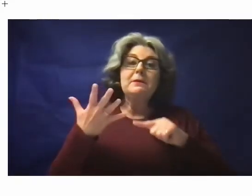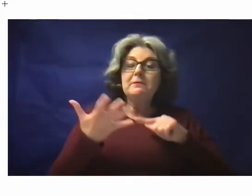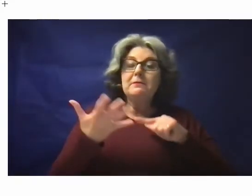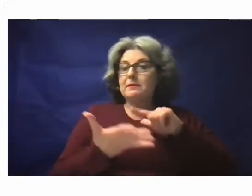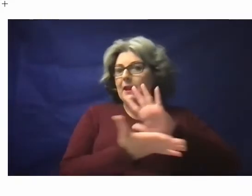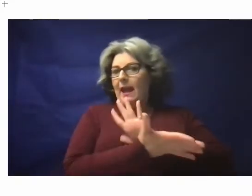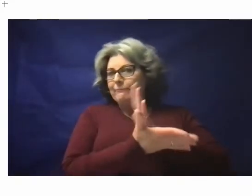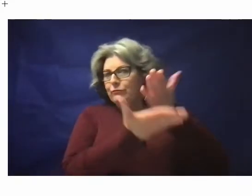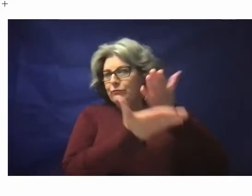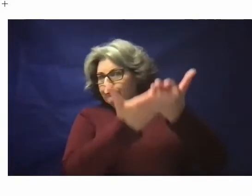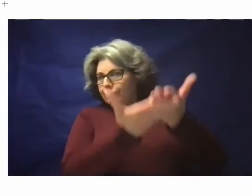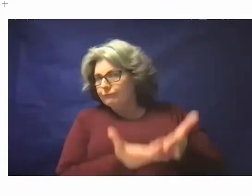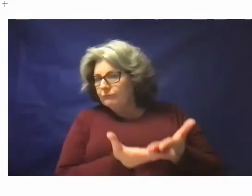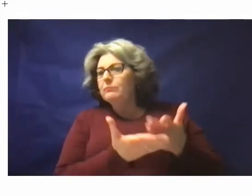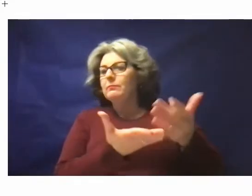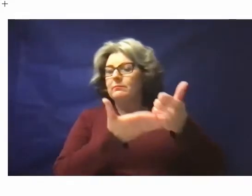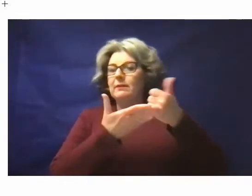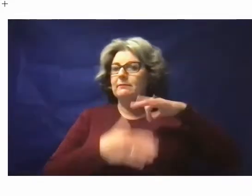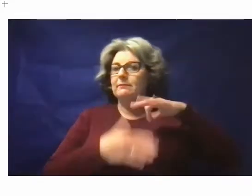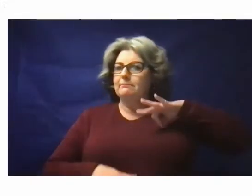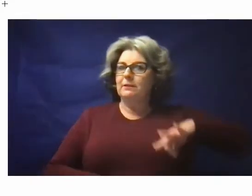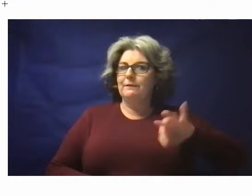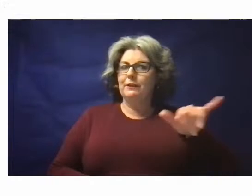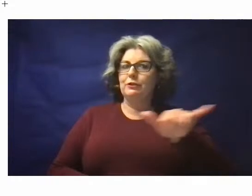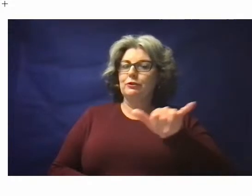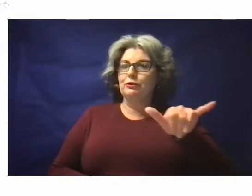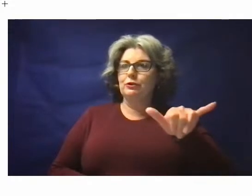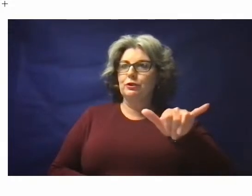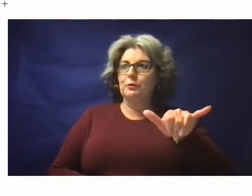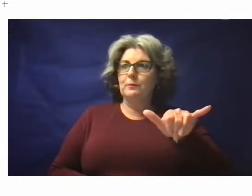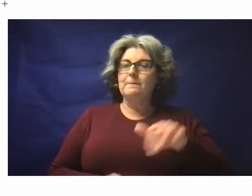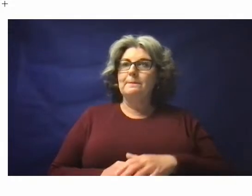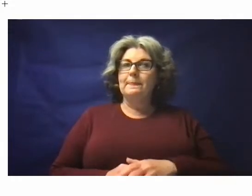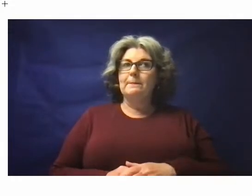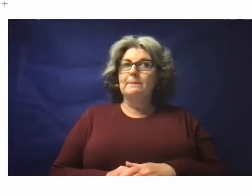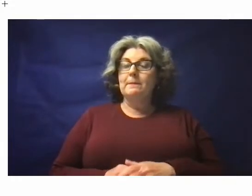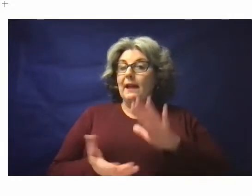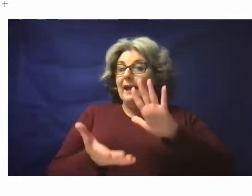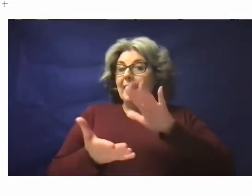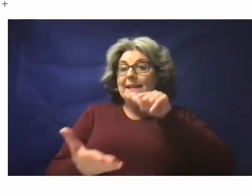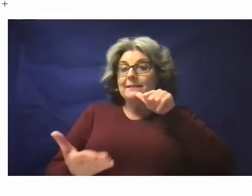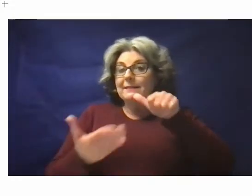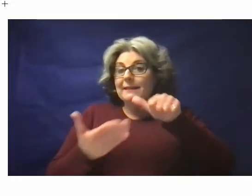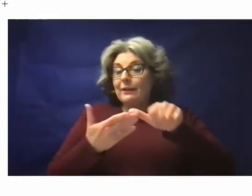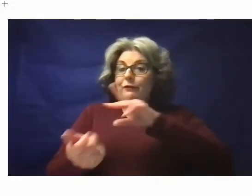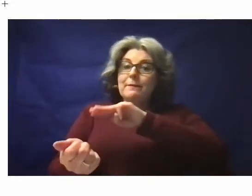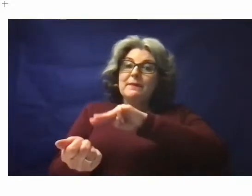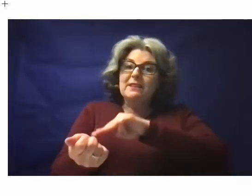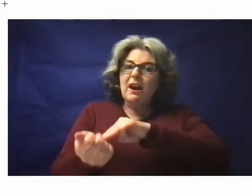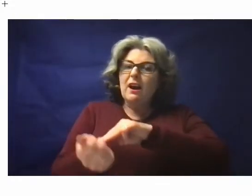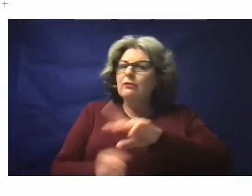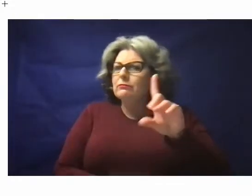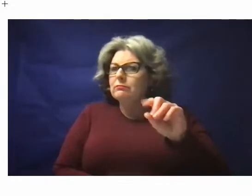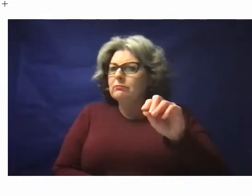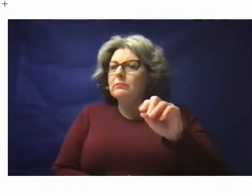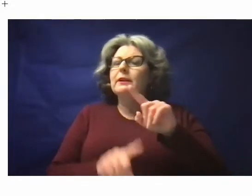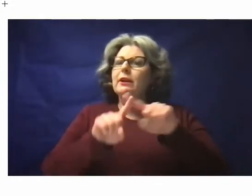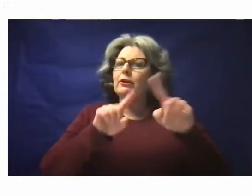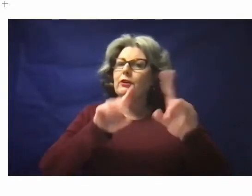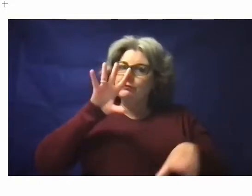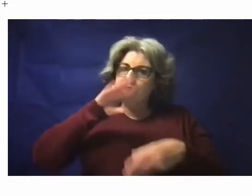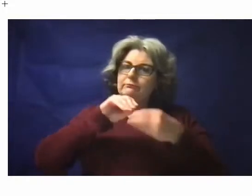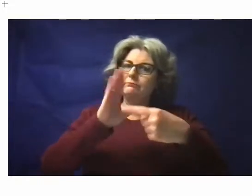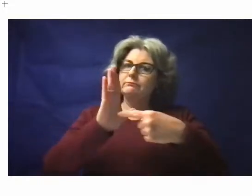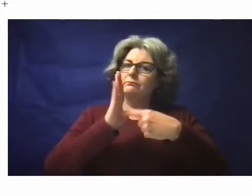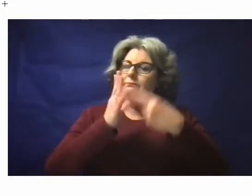that, like that's helpful too. So it doesn't need to be a straightforward doctor's note. There's a lot of different things that could compile your portfolio to give us the information that